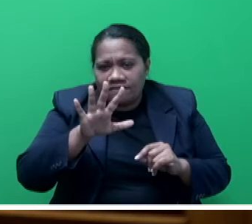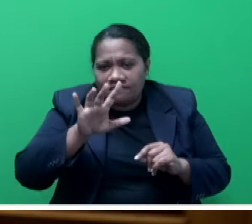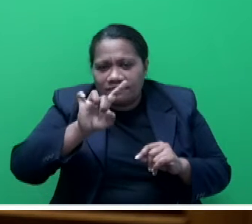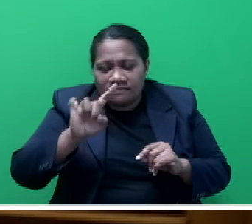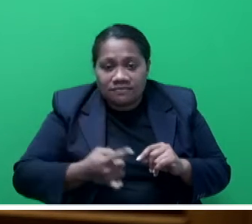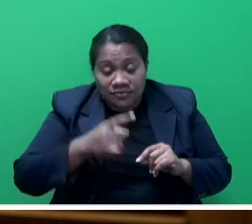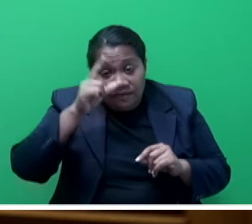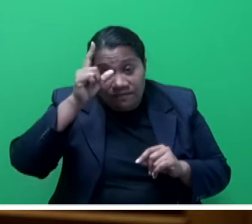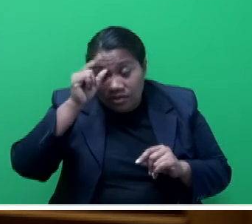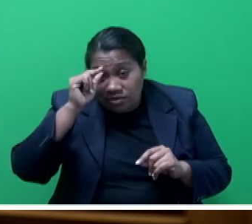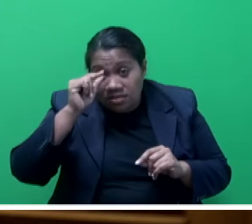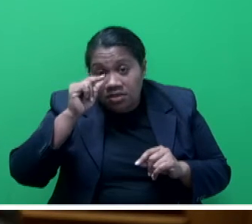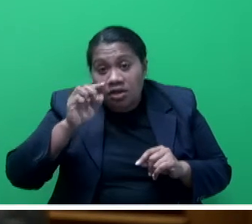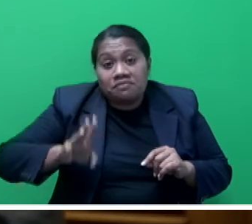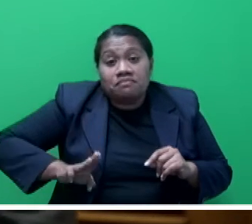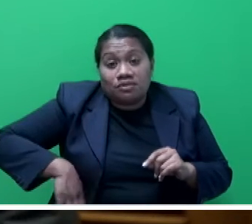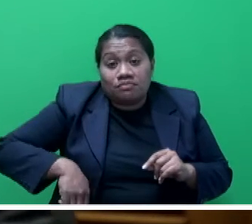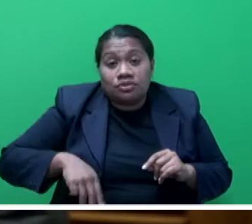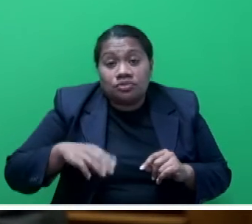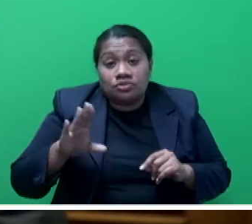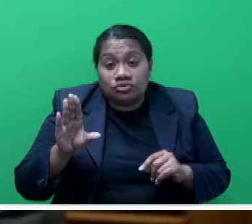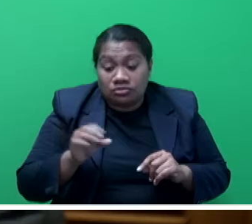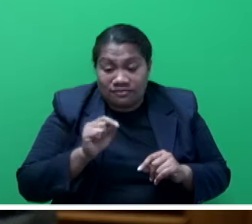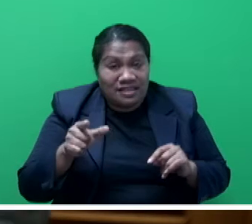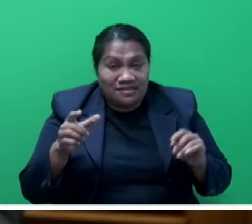who are actually members of cooperatives.